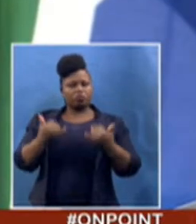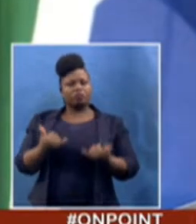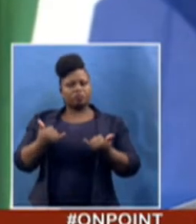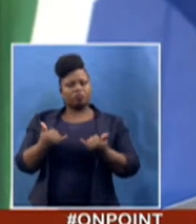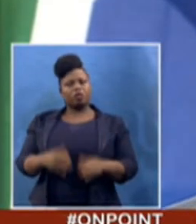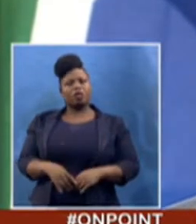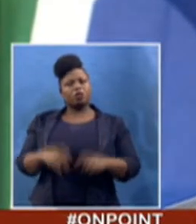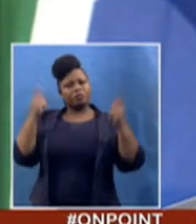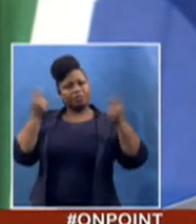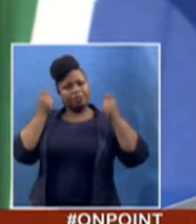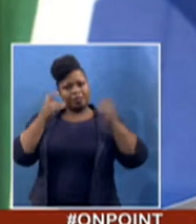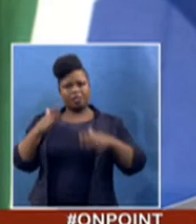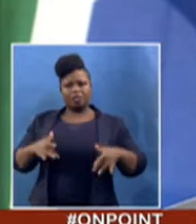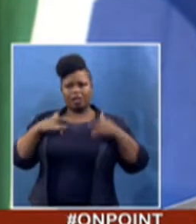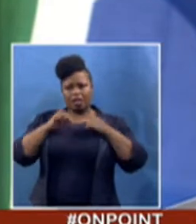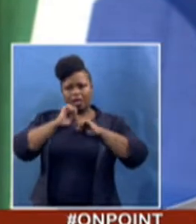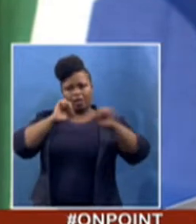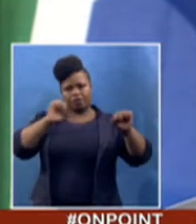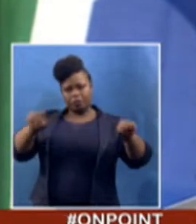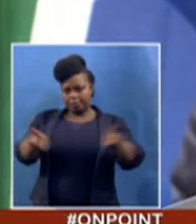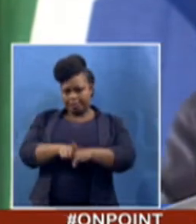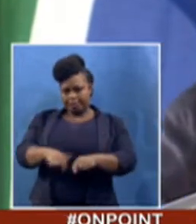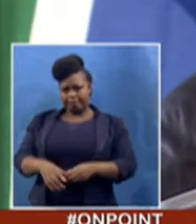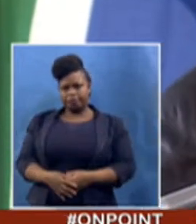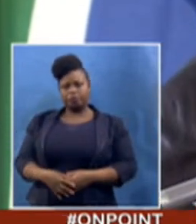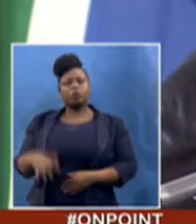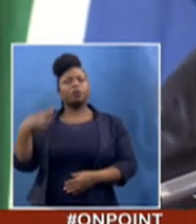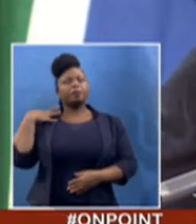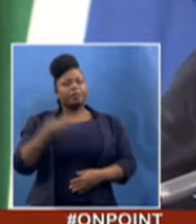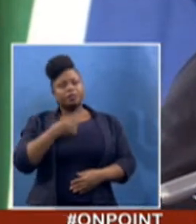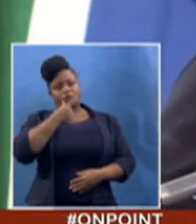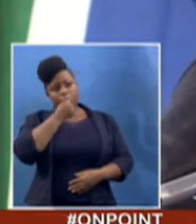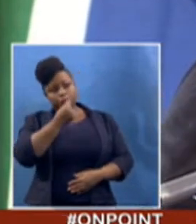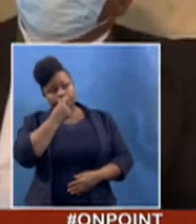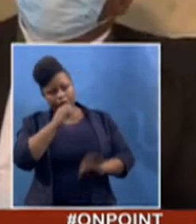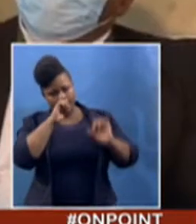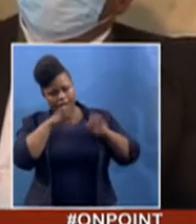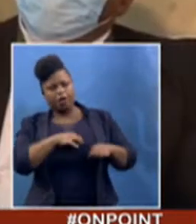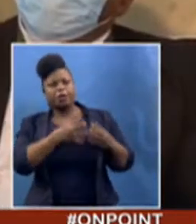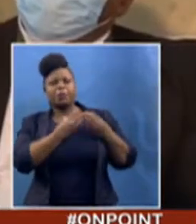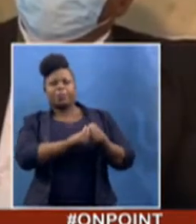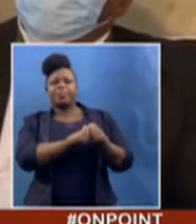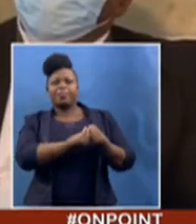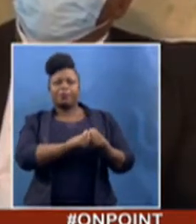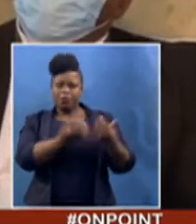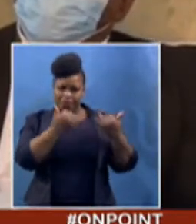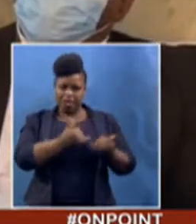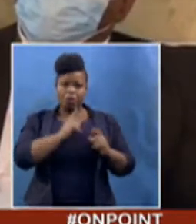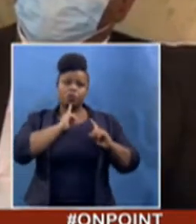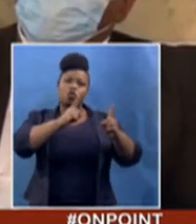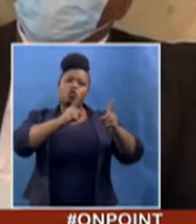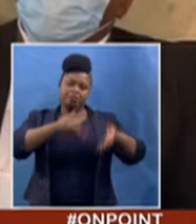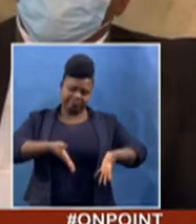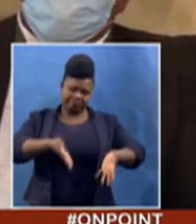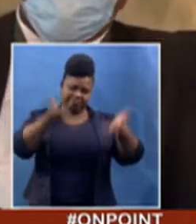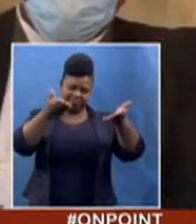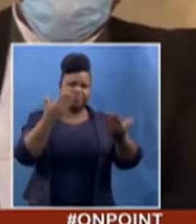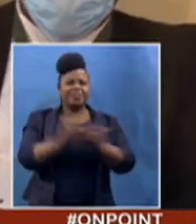well. And Minister Mthethwa, I agree with you. You now have an order to go ahead and do